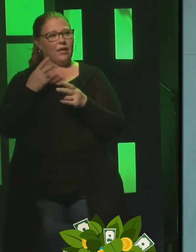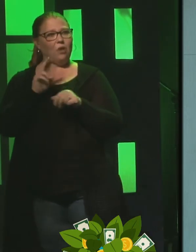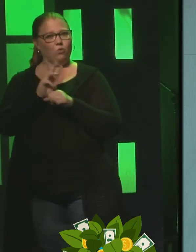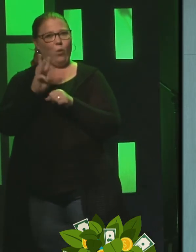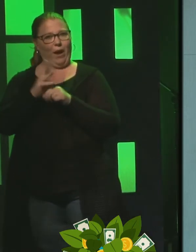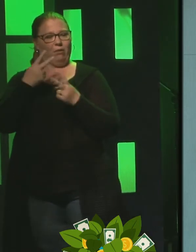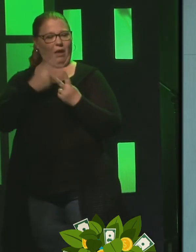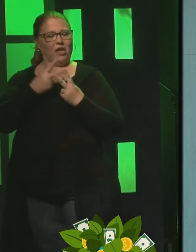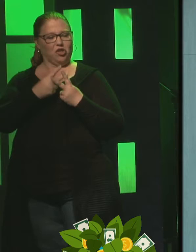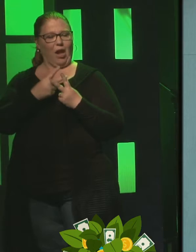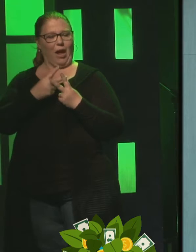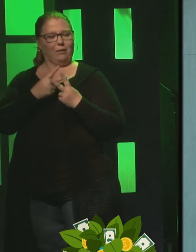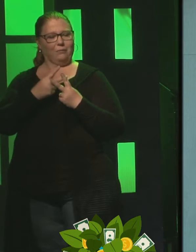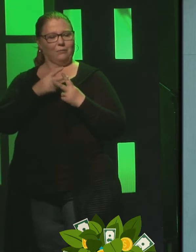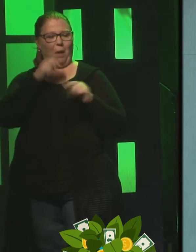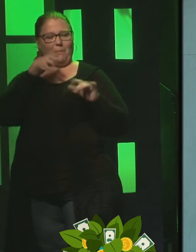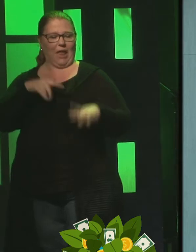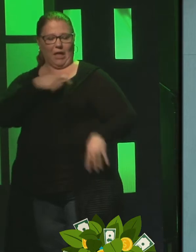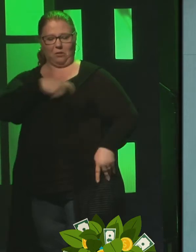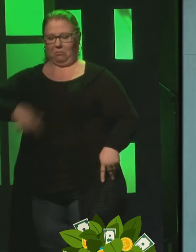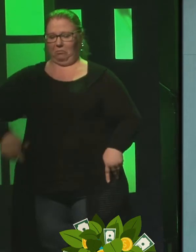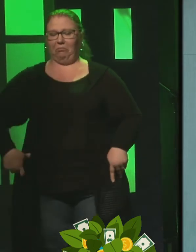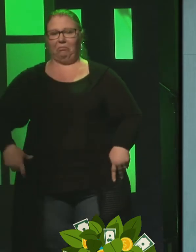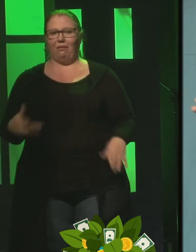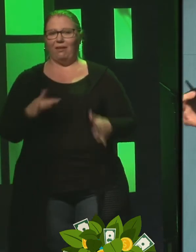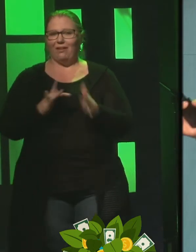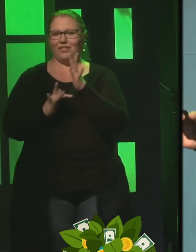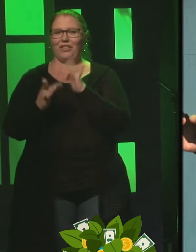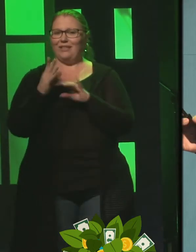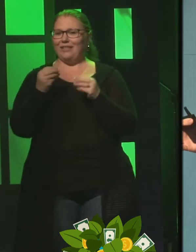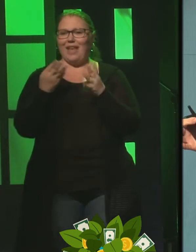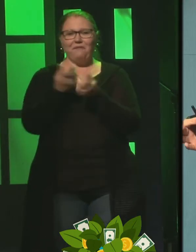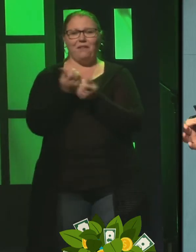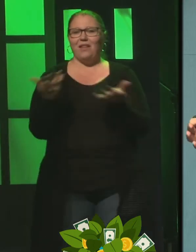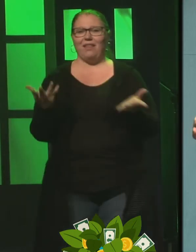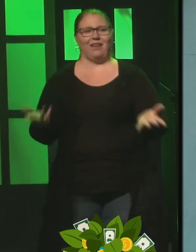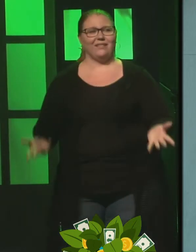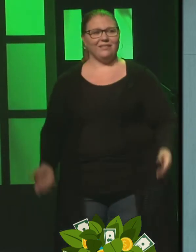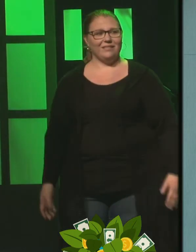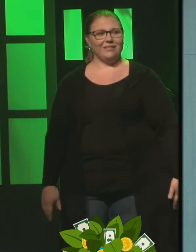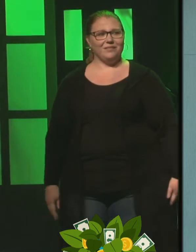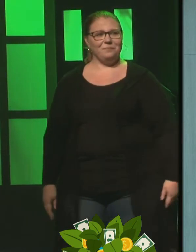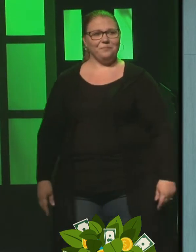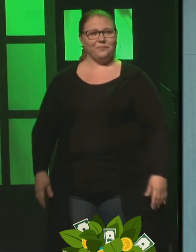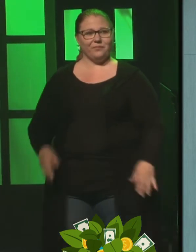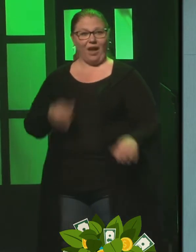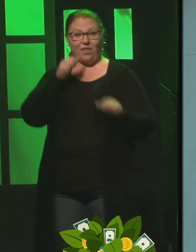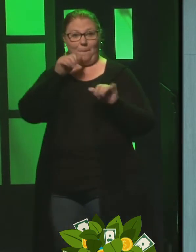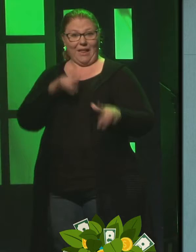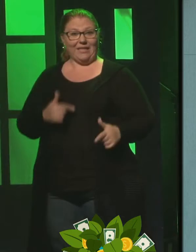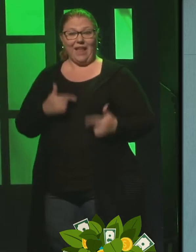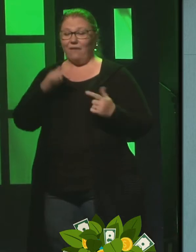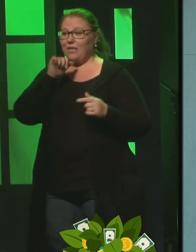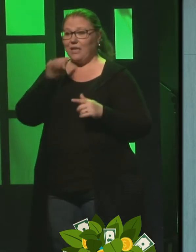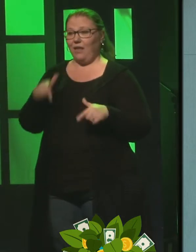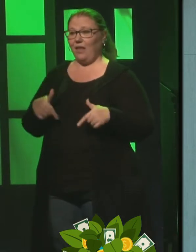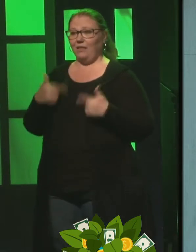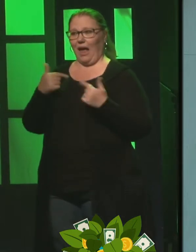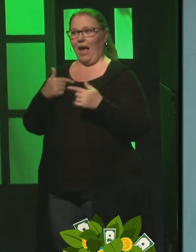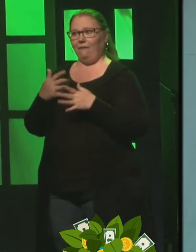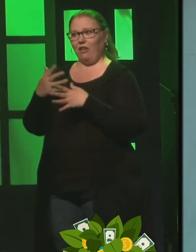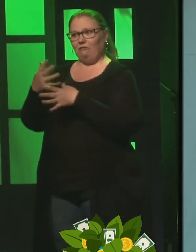#blessed sash. Right? I mean, Jesus gave everything. The blessed life is not the life of